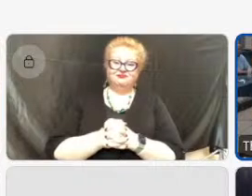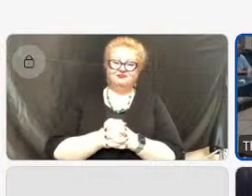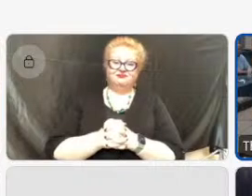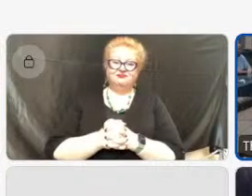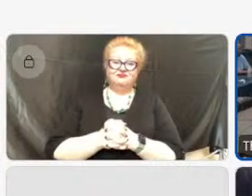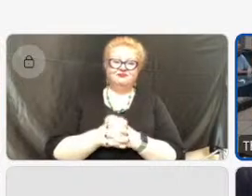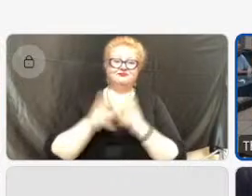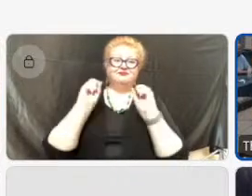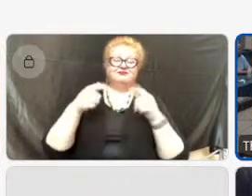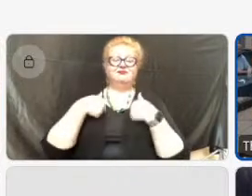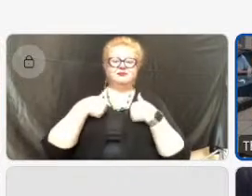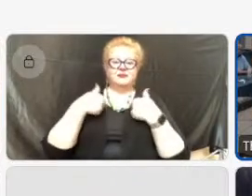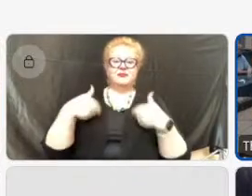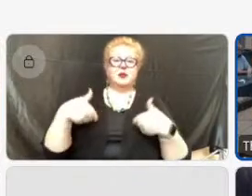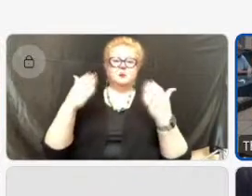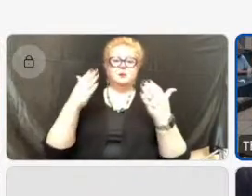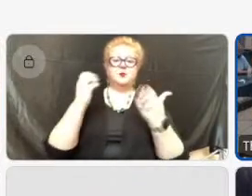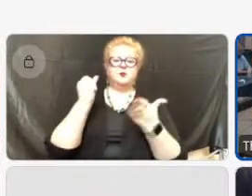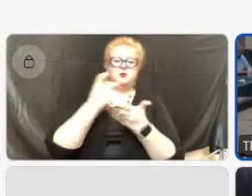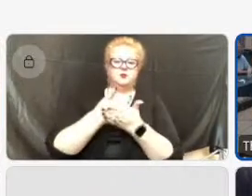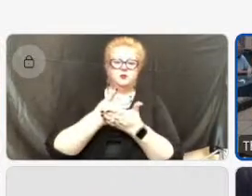I move for the approval of item